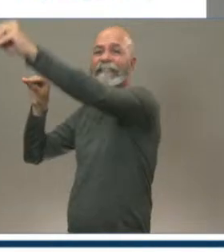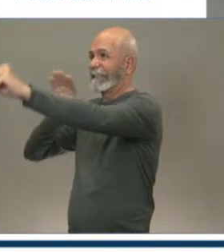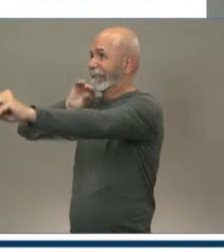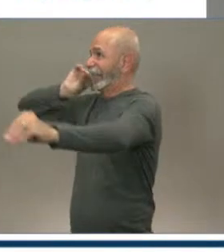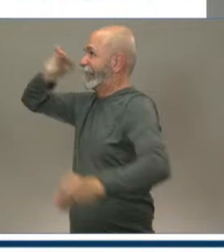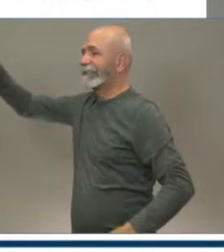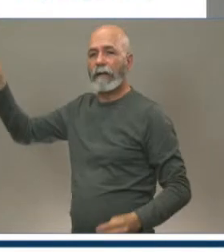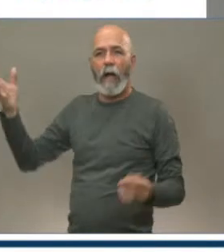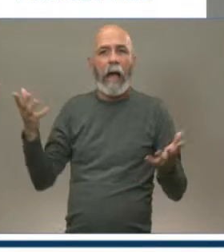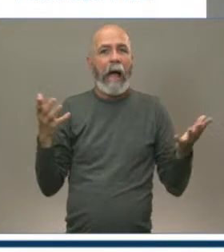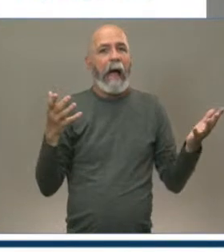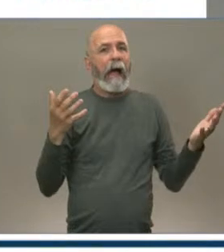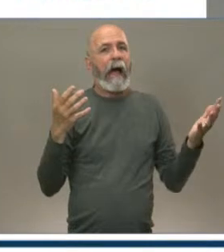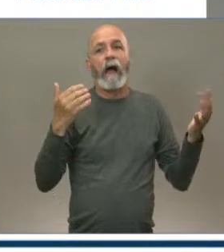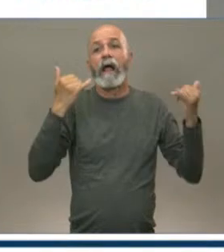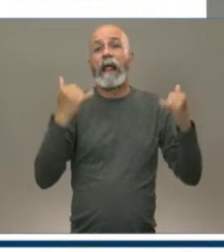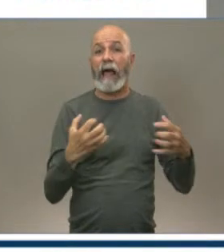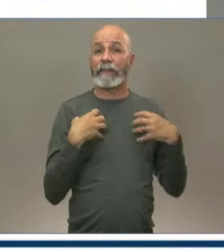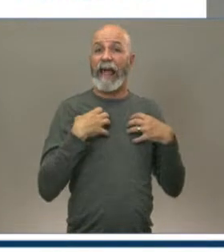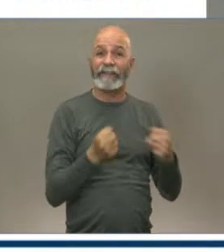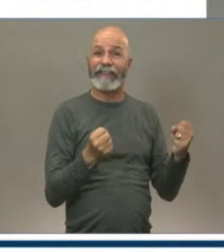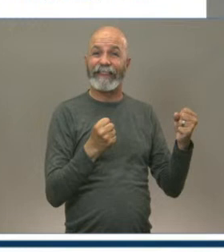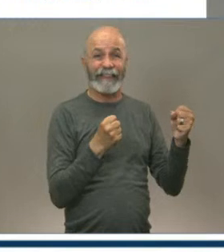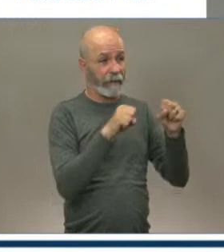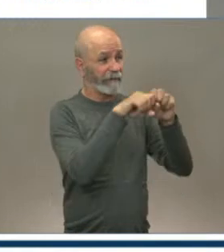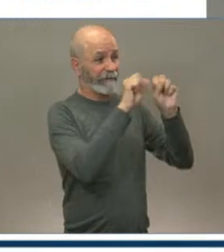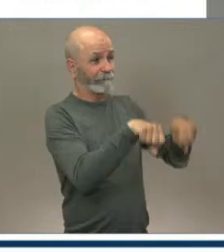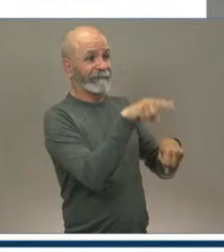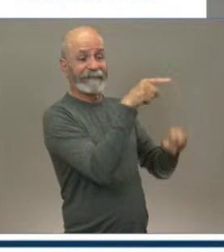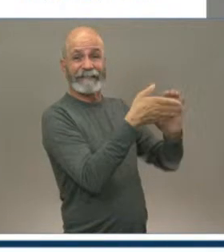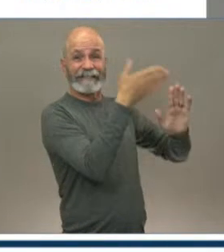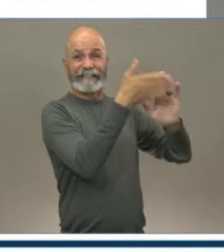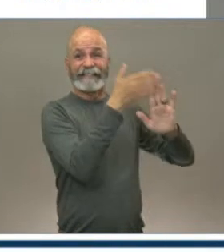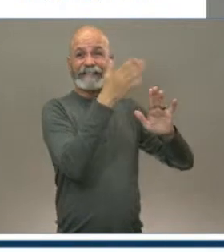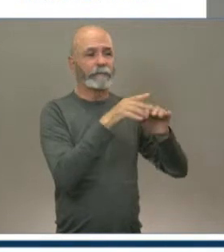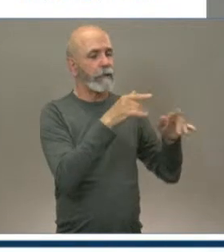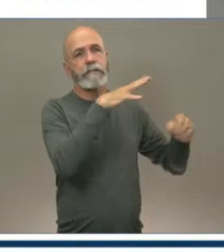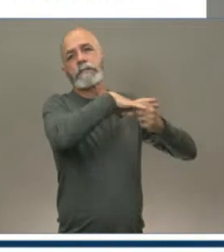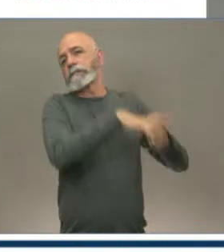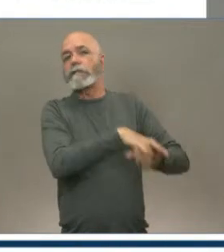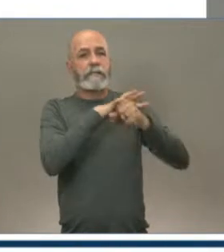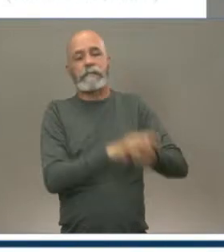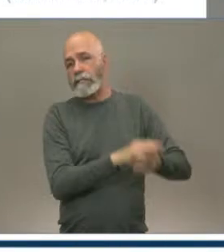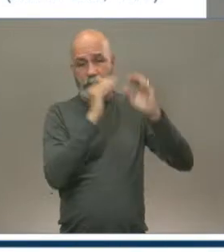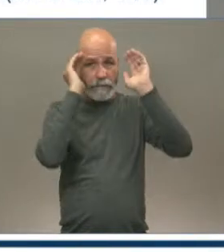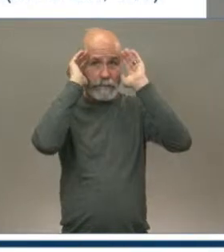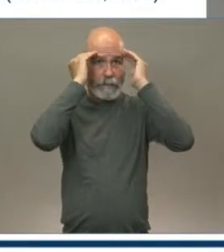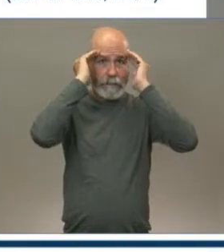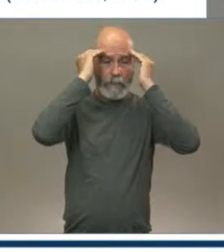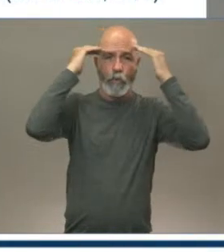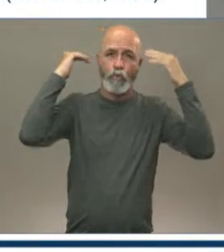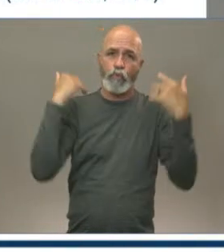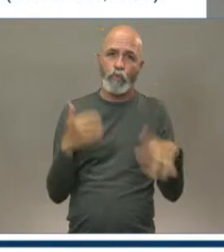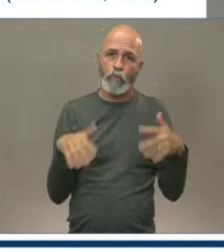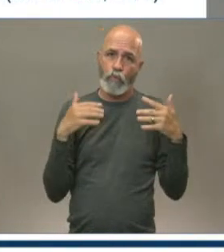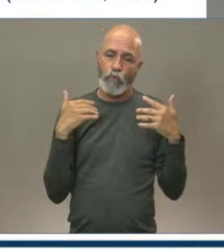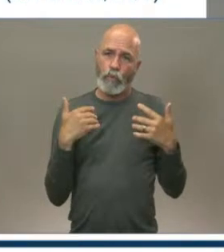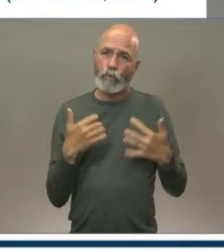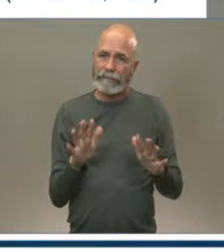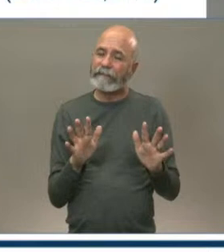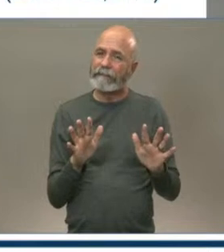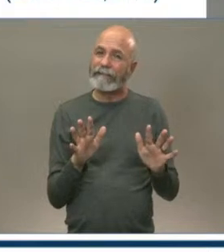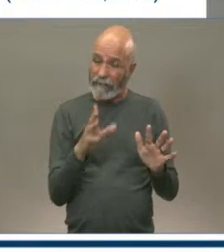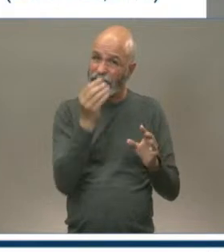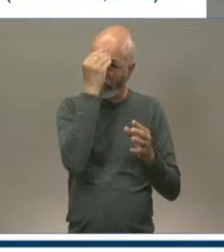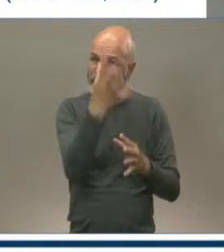now being impacted by this outbreak. So we are not out of the woods yet, and this could get worse in the